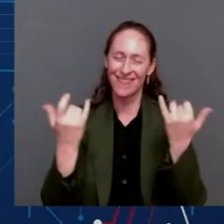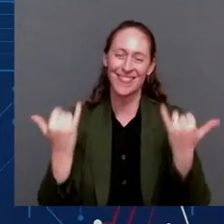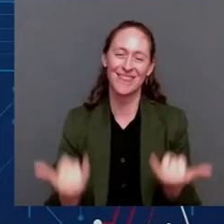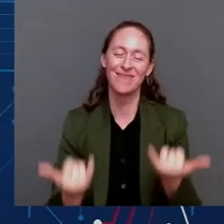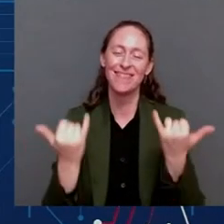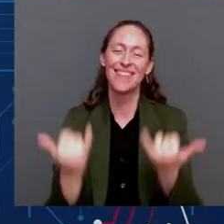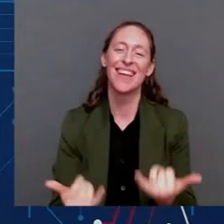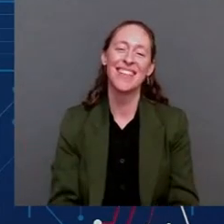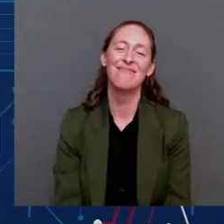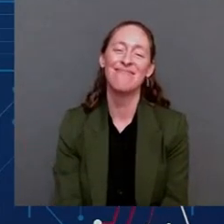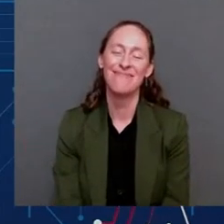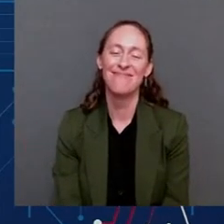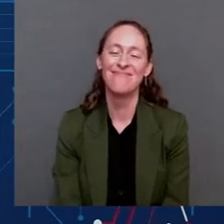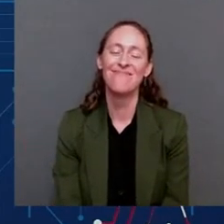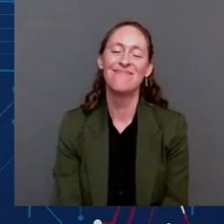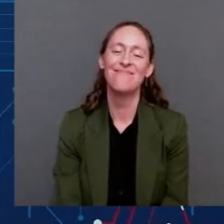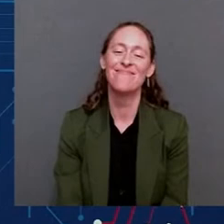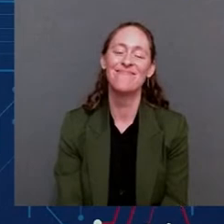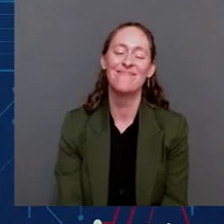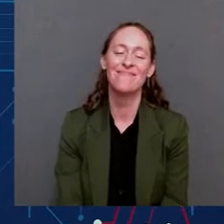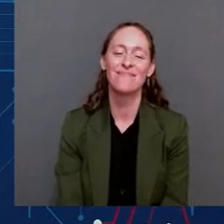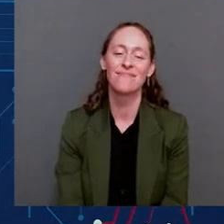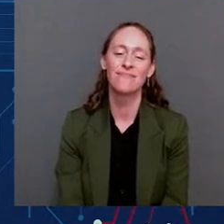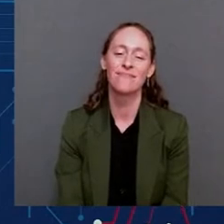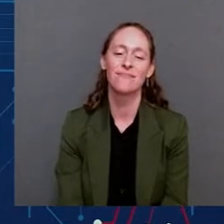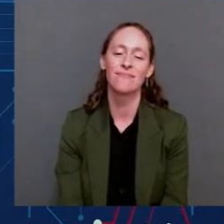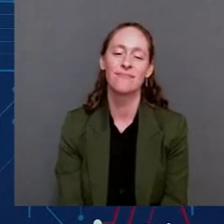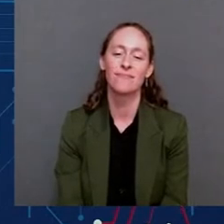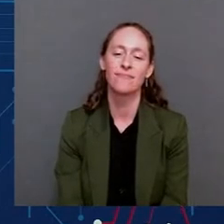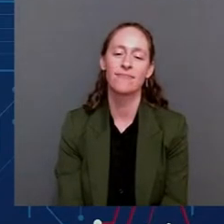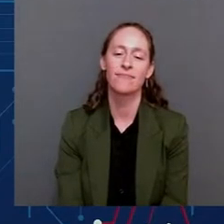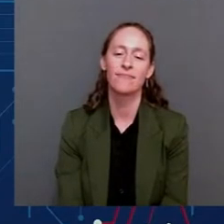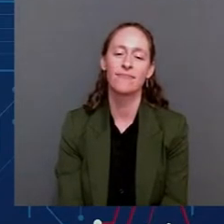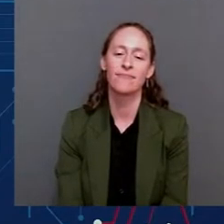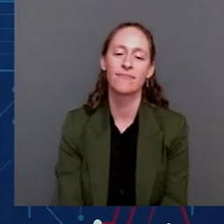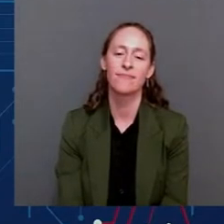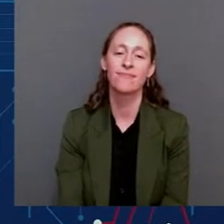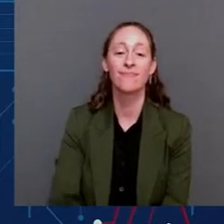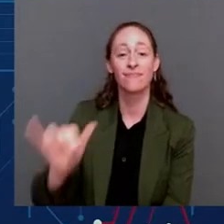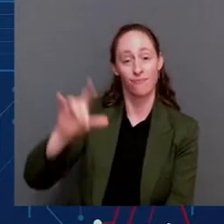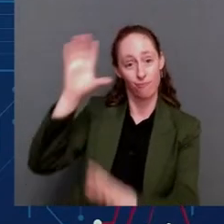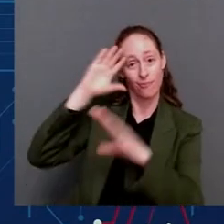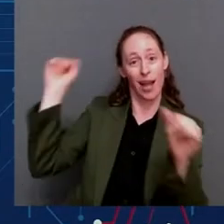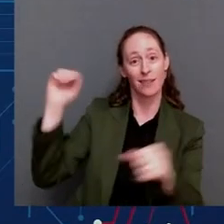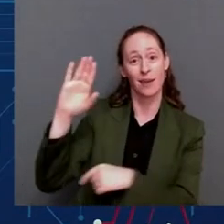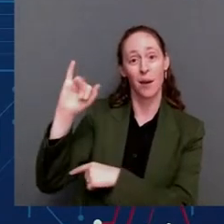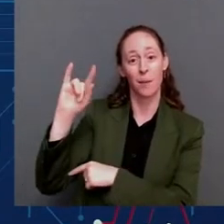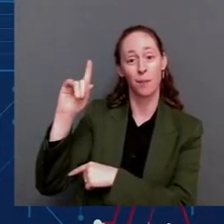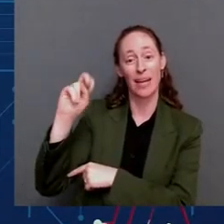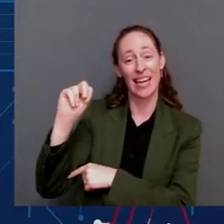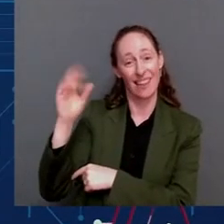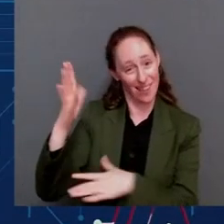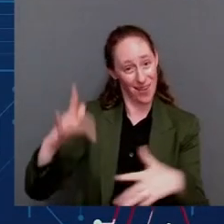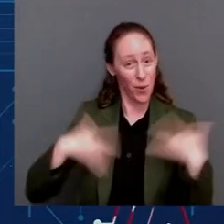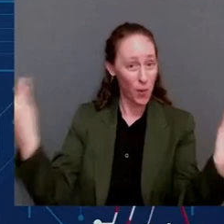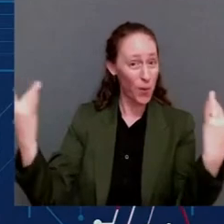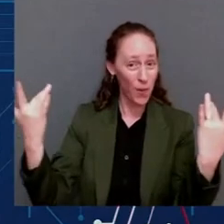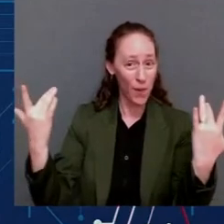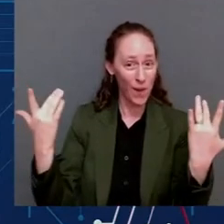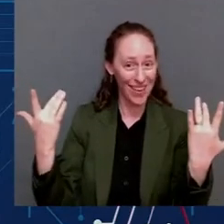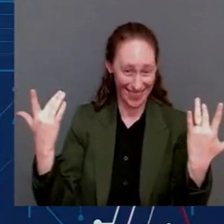to say, as President Biden would say, this is a big freaking deal for Michigan. We're seeing